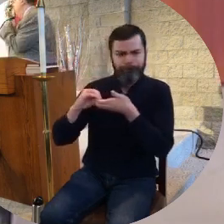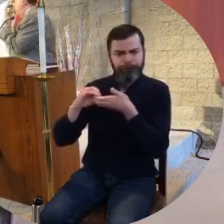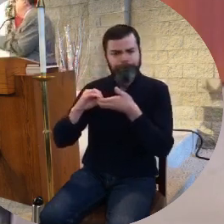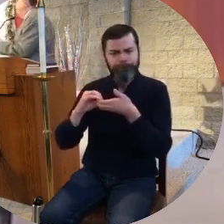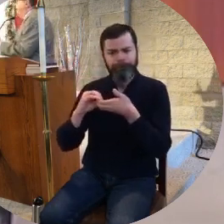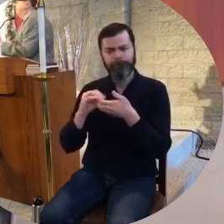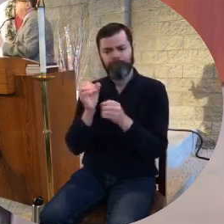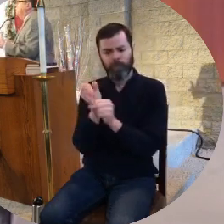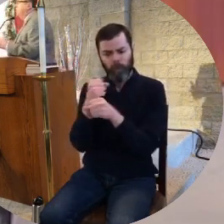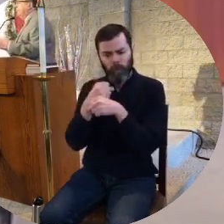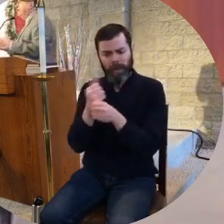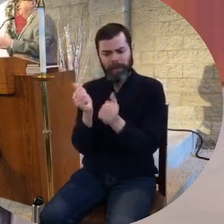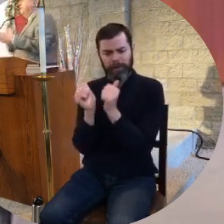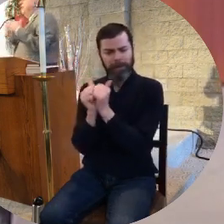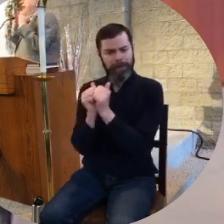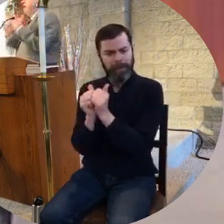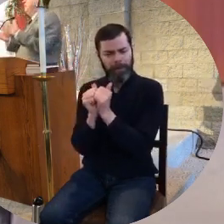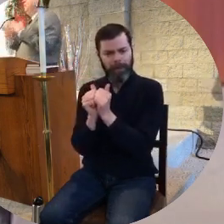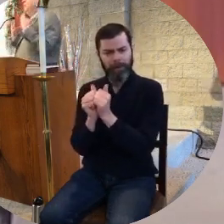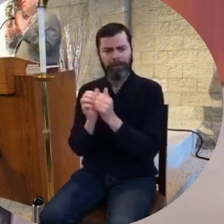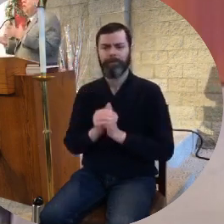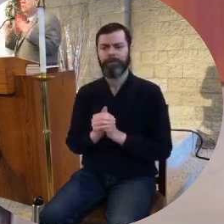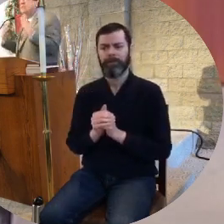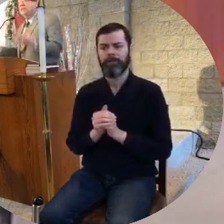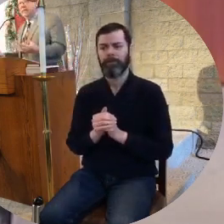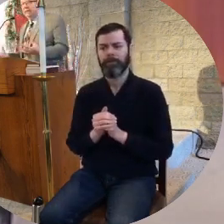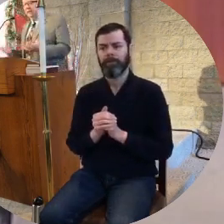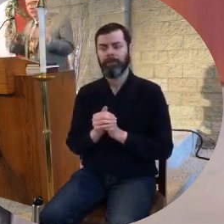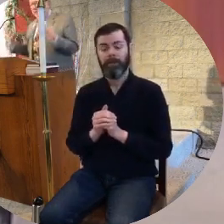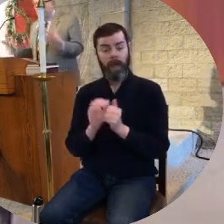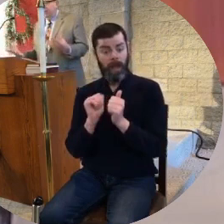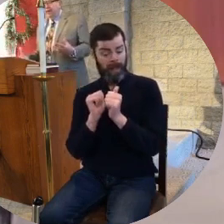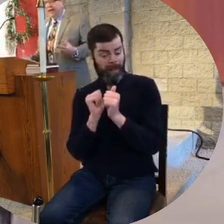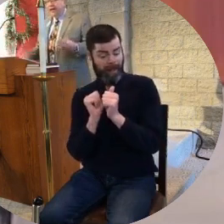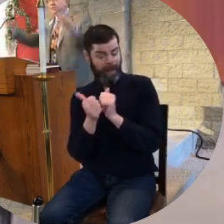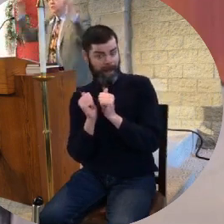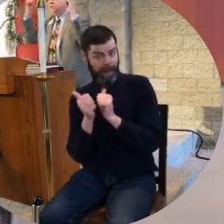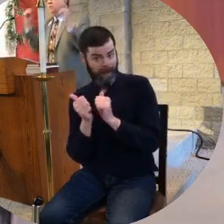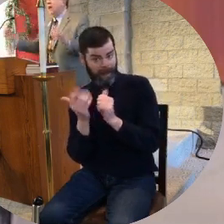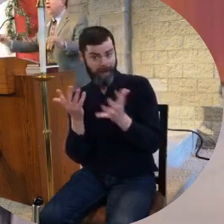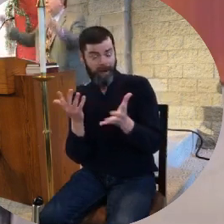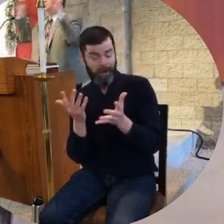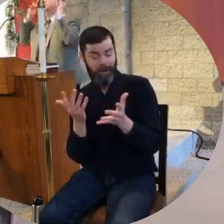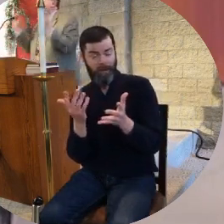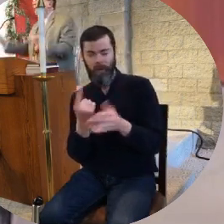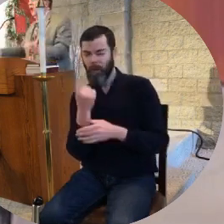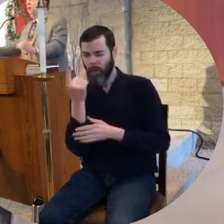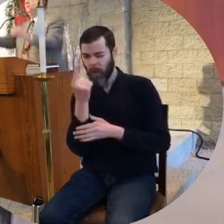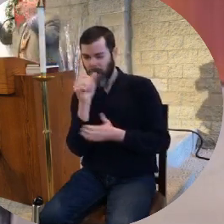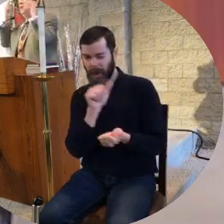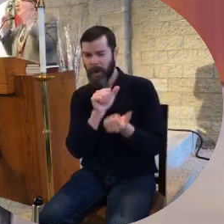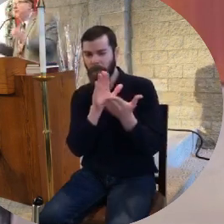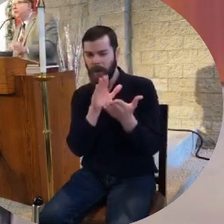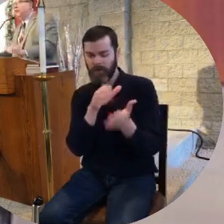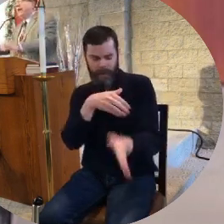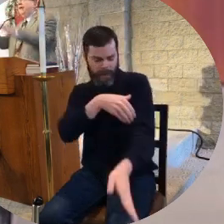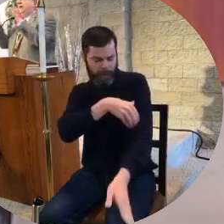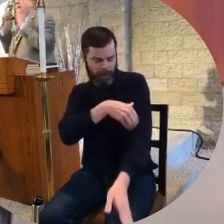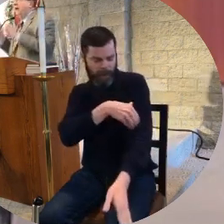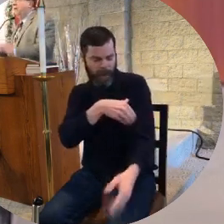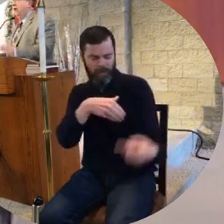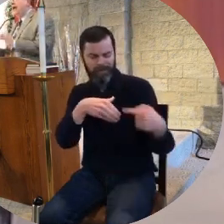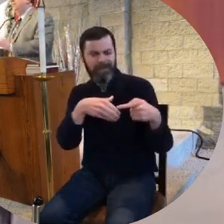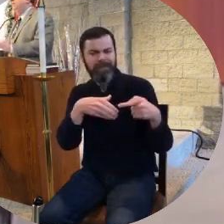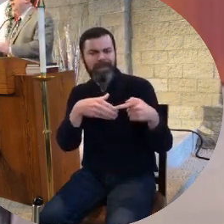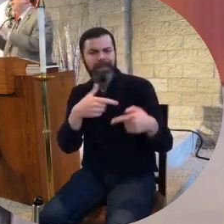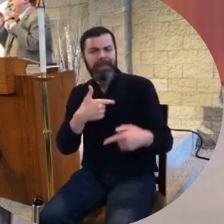we co-create with Spirit the life that we want to live is through this power that so often we forget in